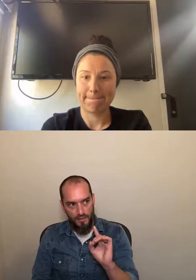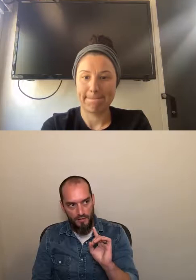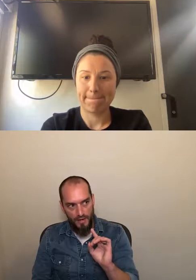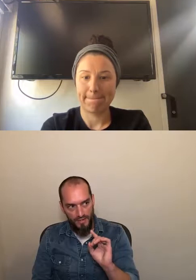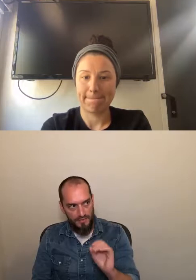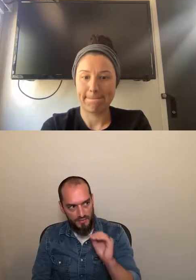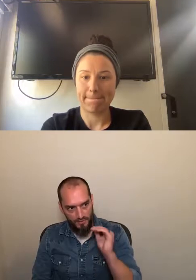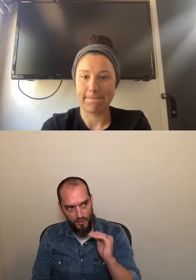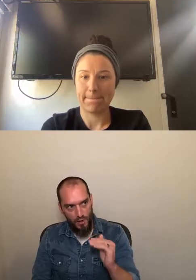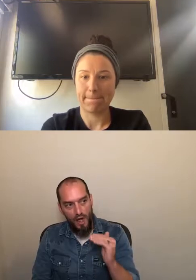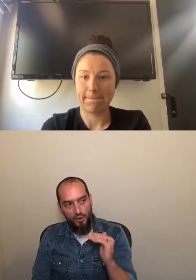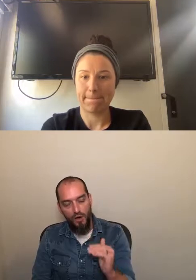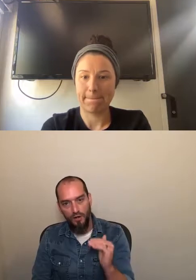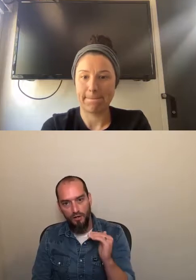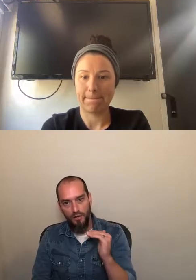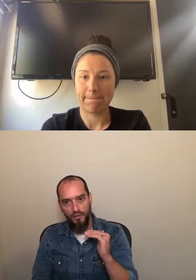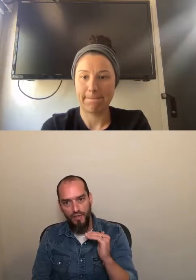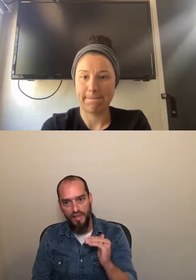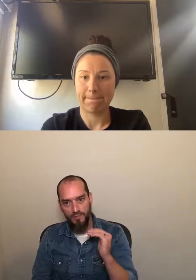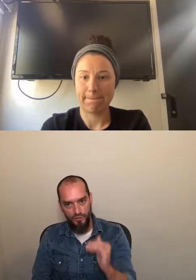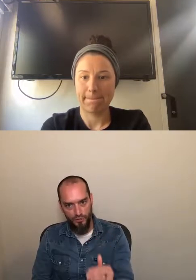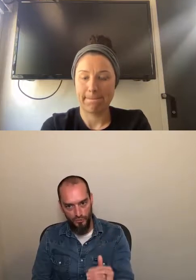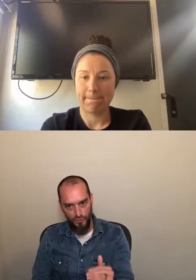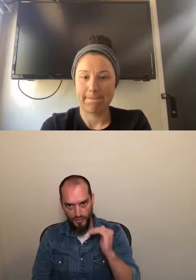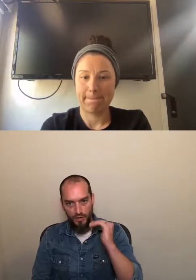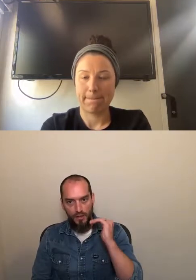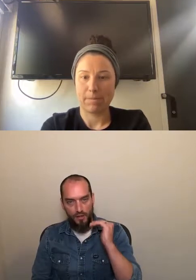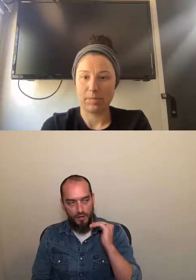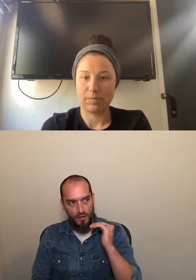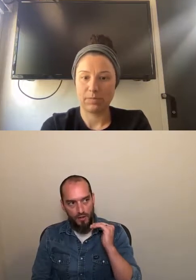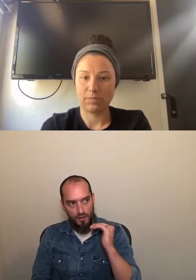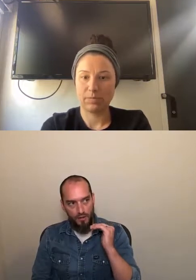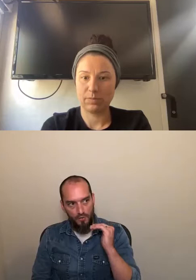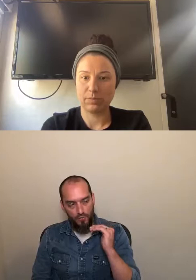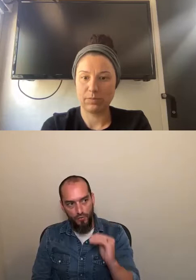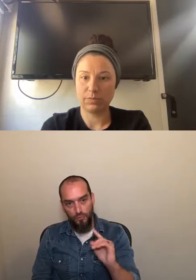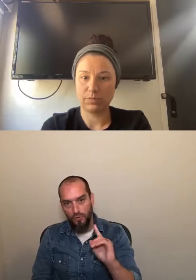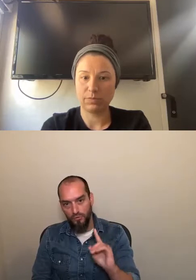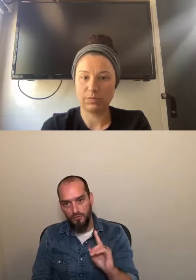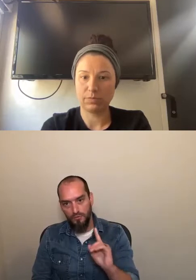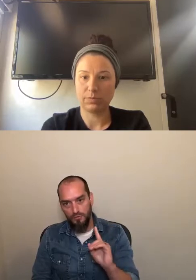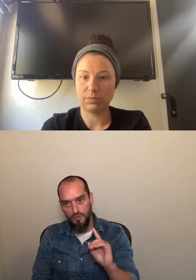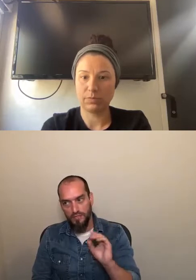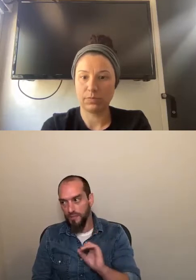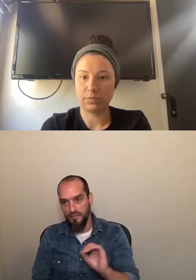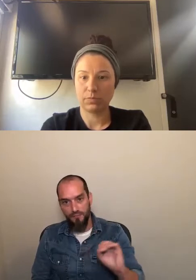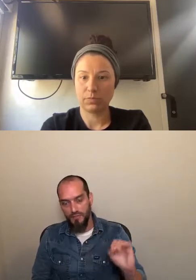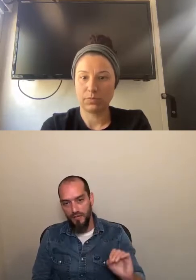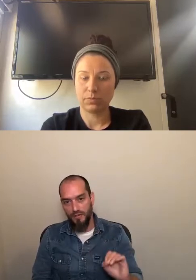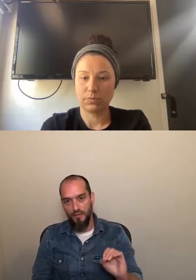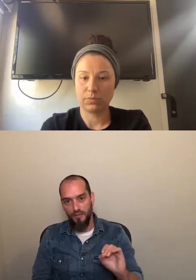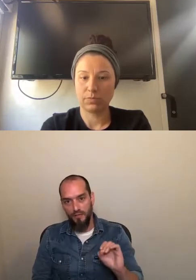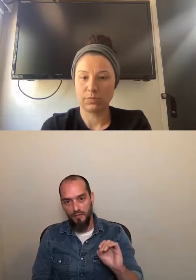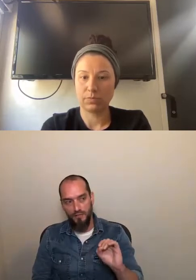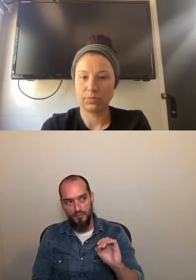And I instantly know how hard they have been searching for the mold that's making them